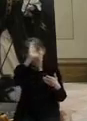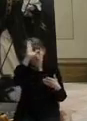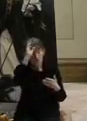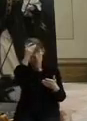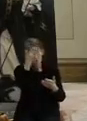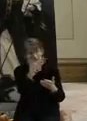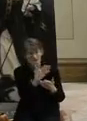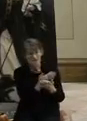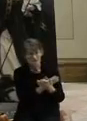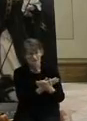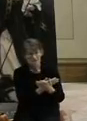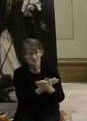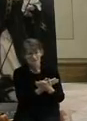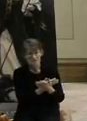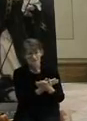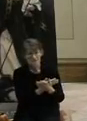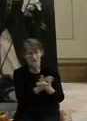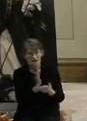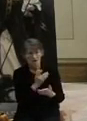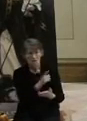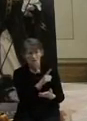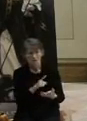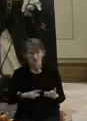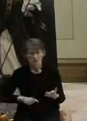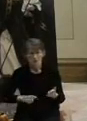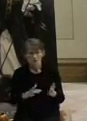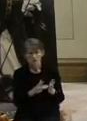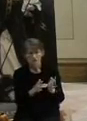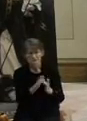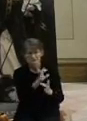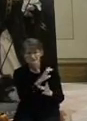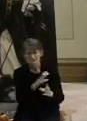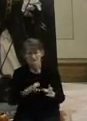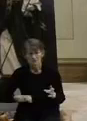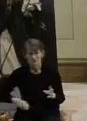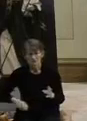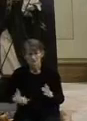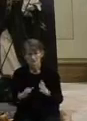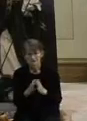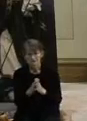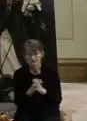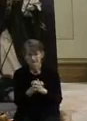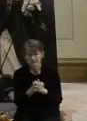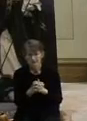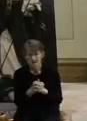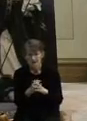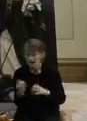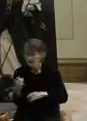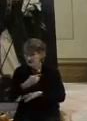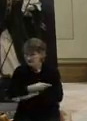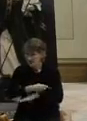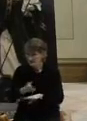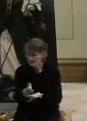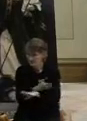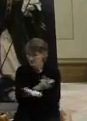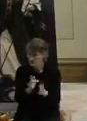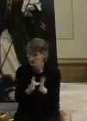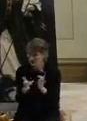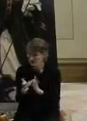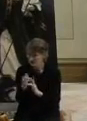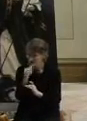most beloved Son, our Lord Jesus Christ. On the day before he was to